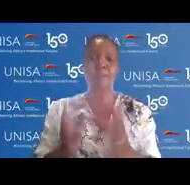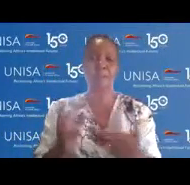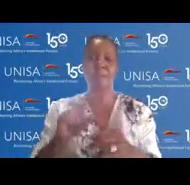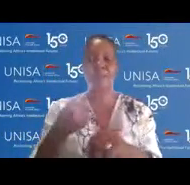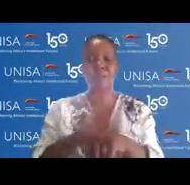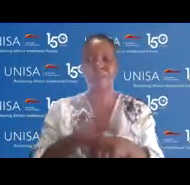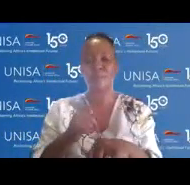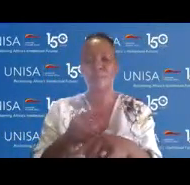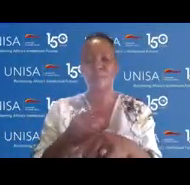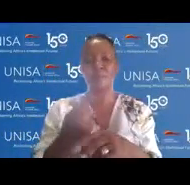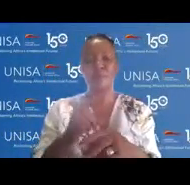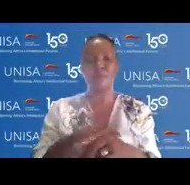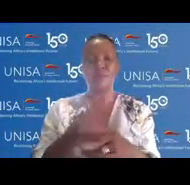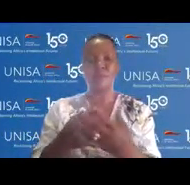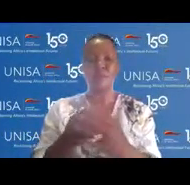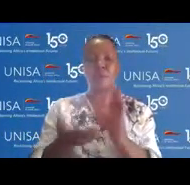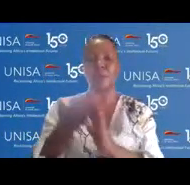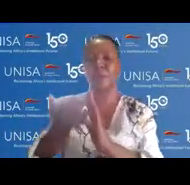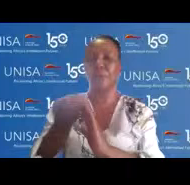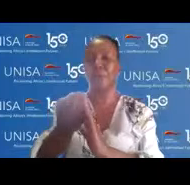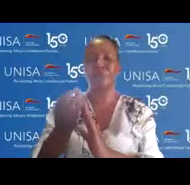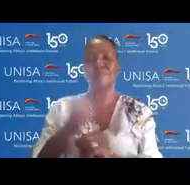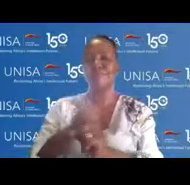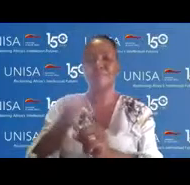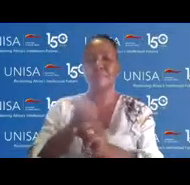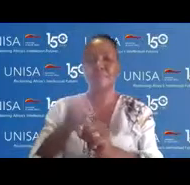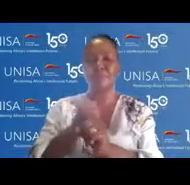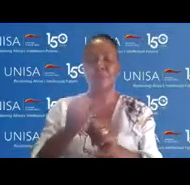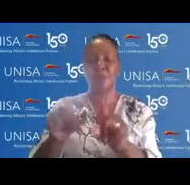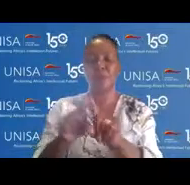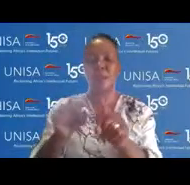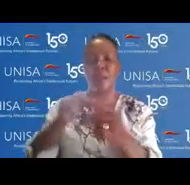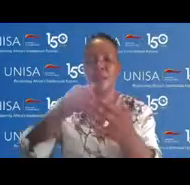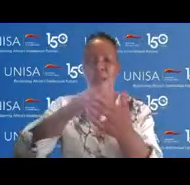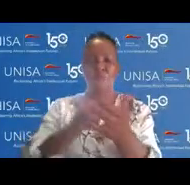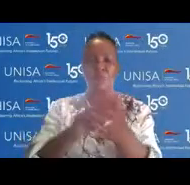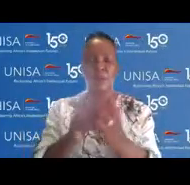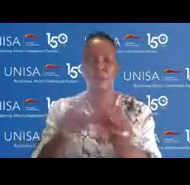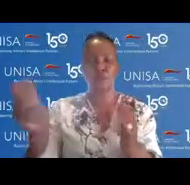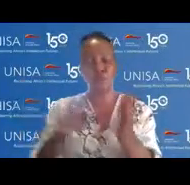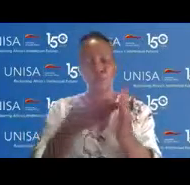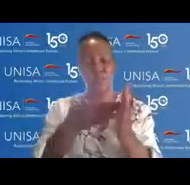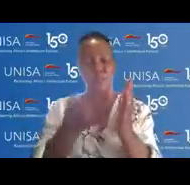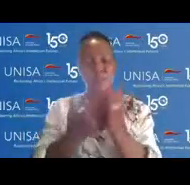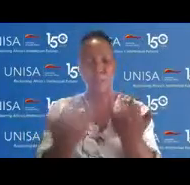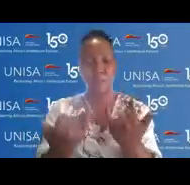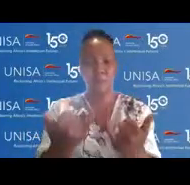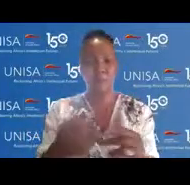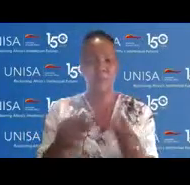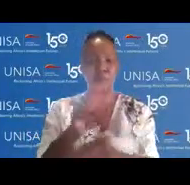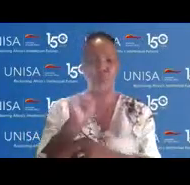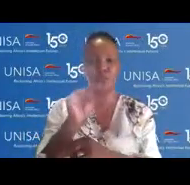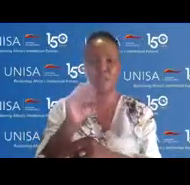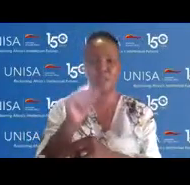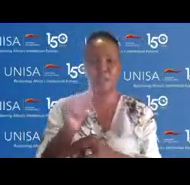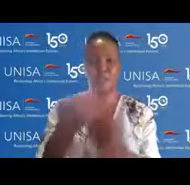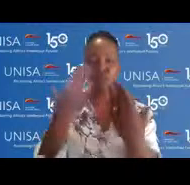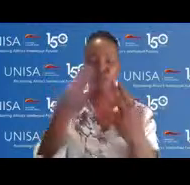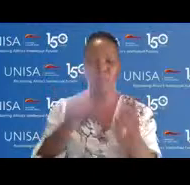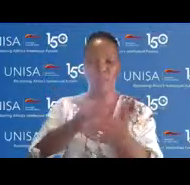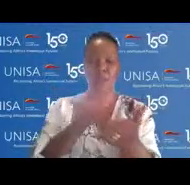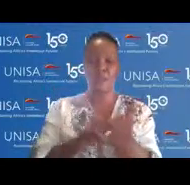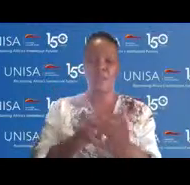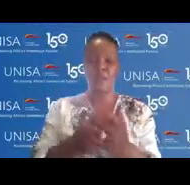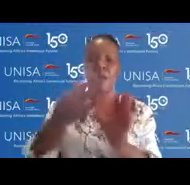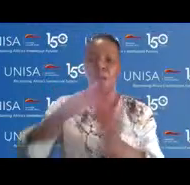not be updating like the app that we're looking at now. Okay, so Yeah, just avoid it because I always have